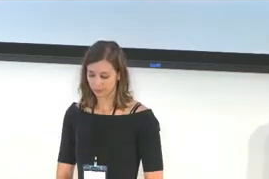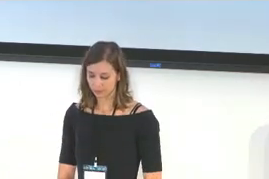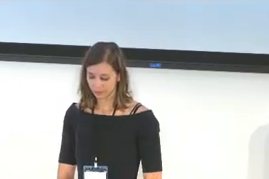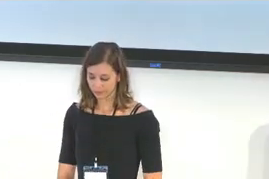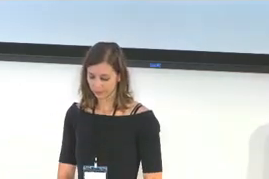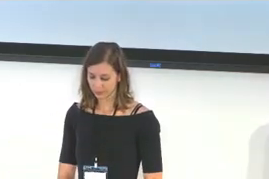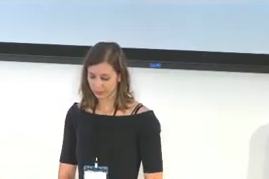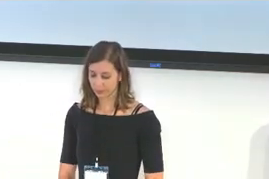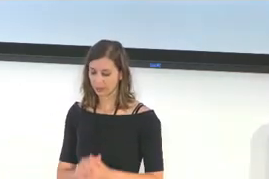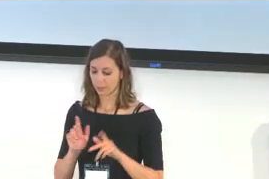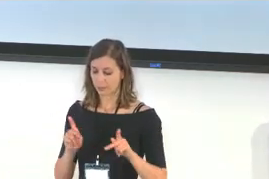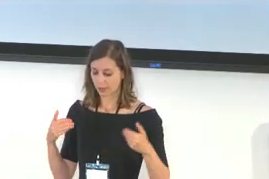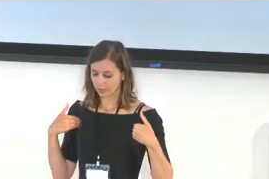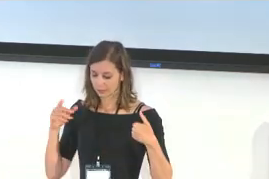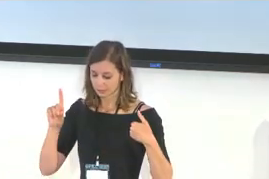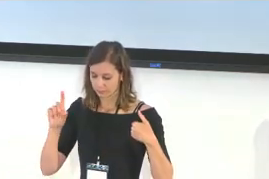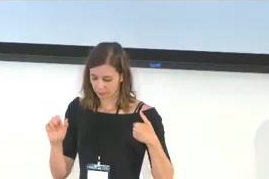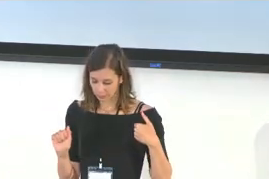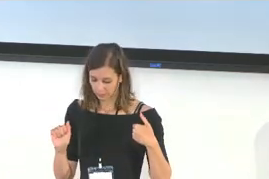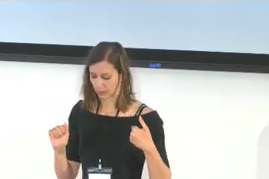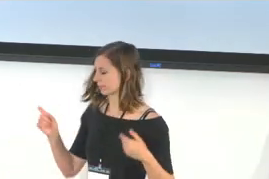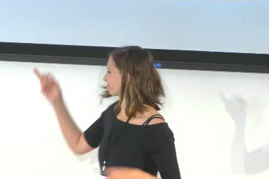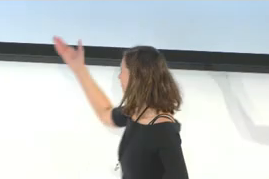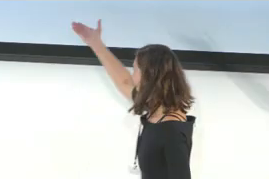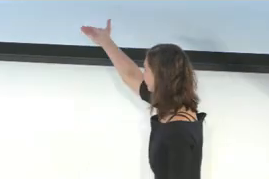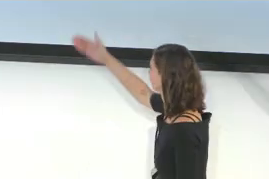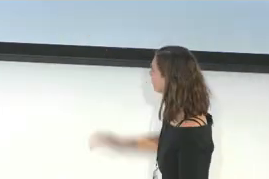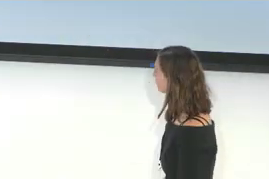Disabled people have an ever-increasing spending power,